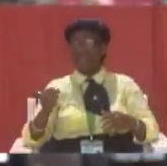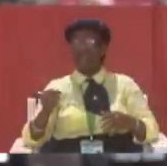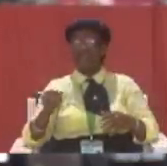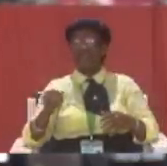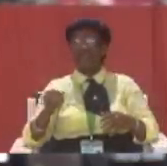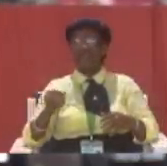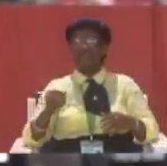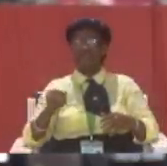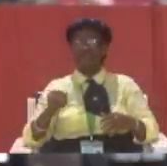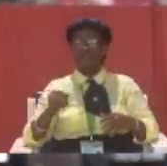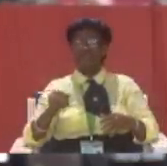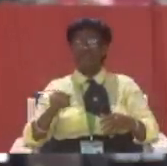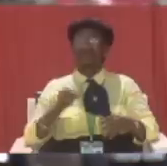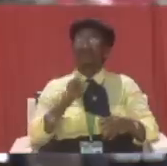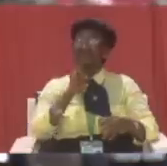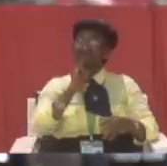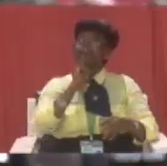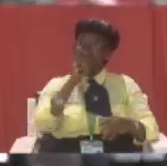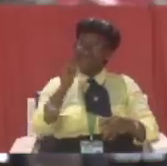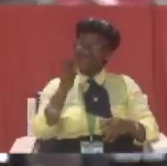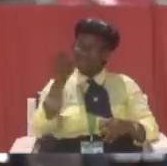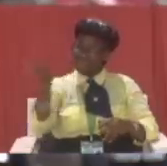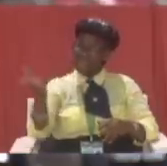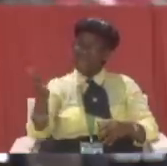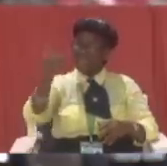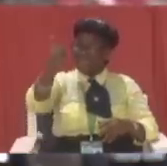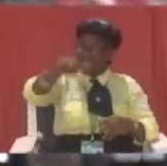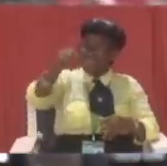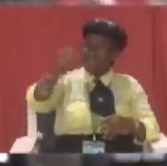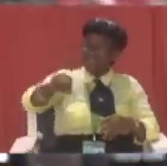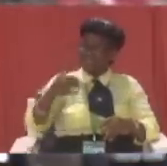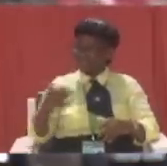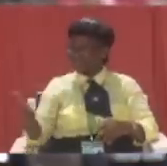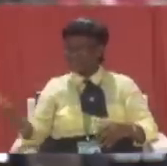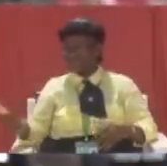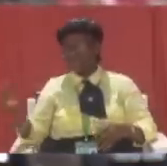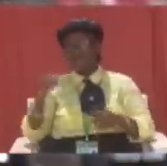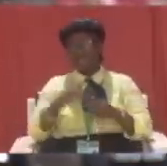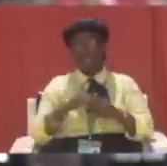Is there anything in your life that is looking impossible?